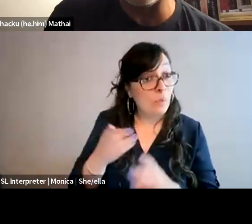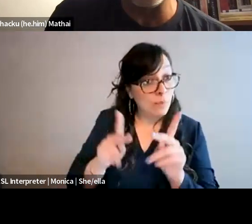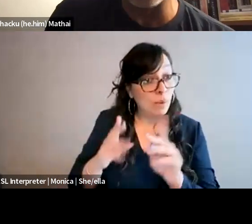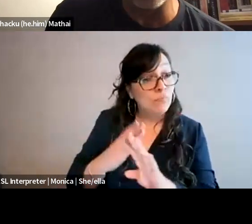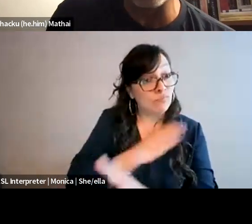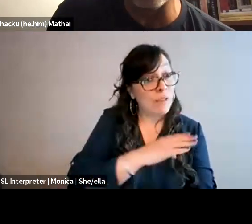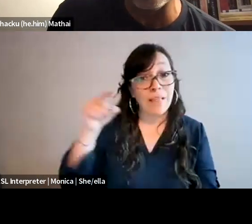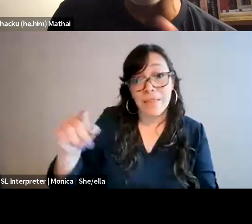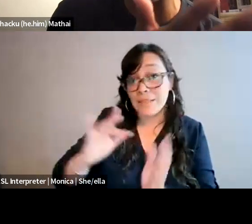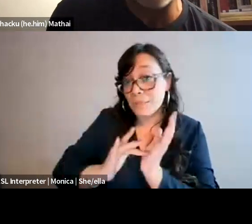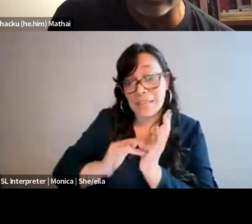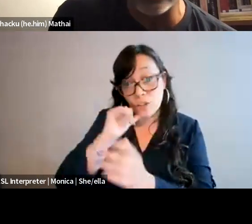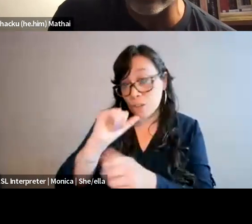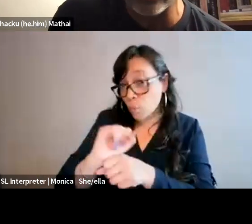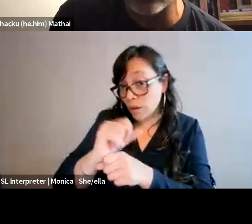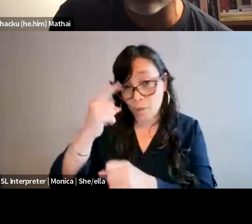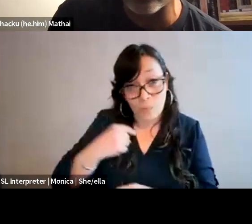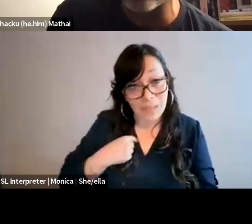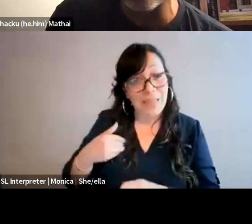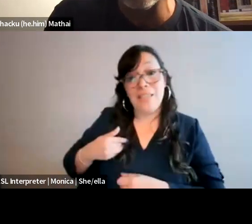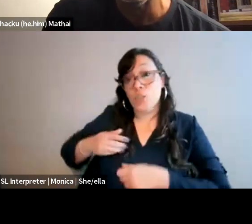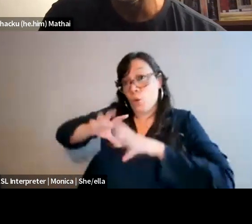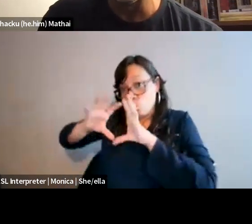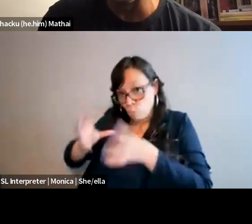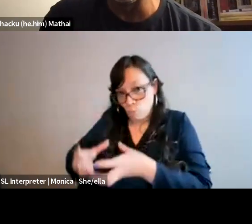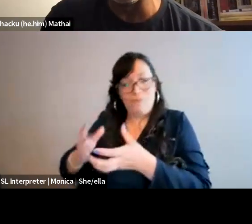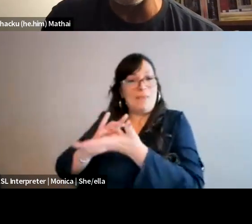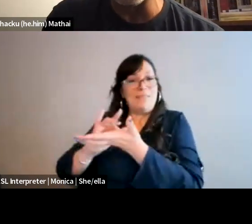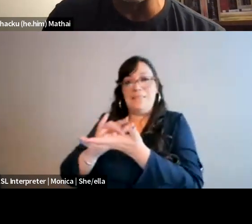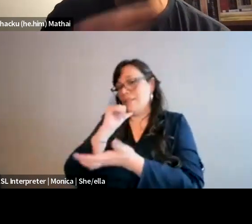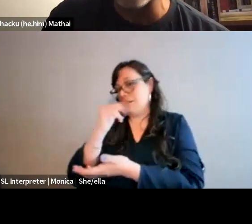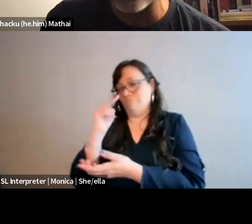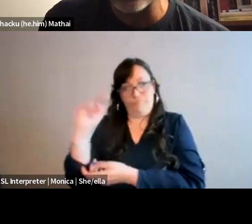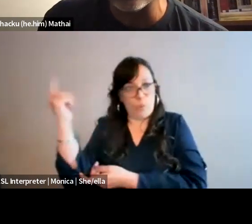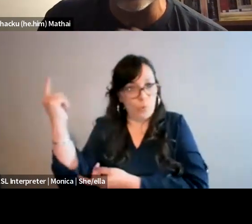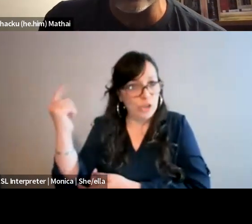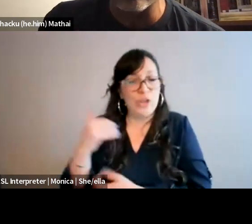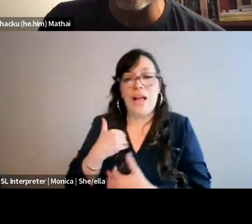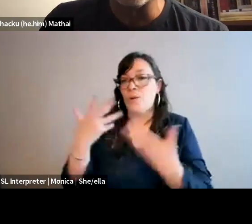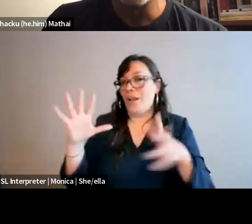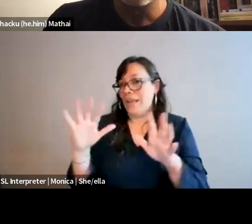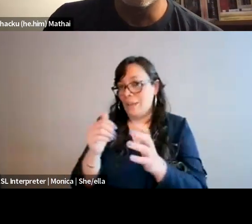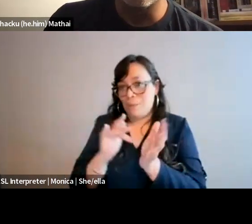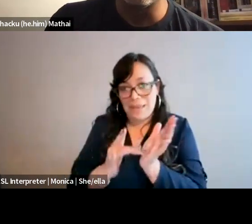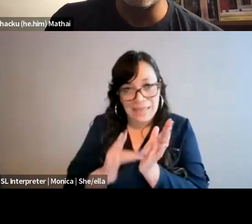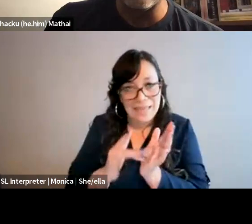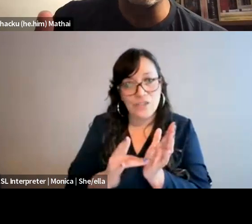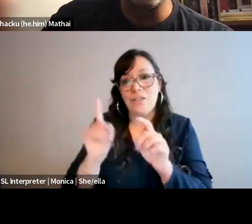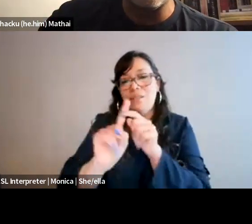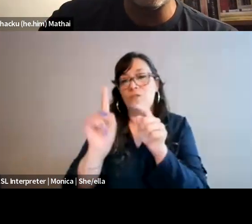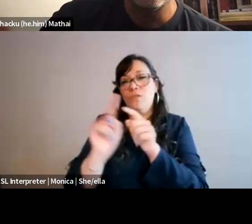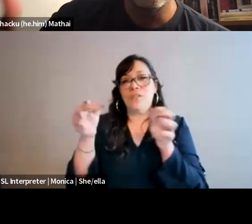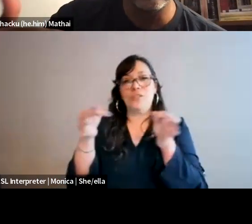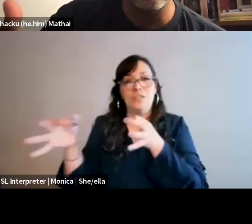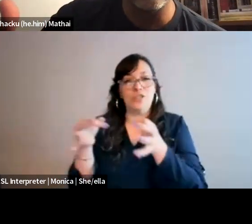this medication doesn't work for me, this class of medications don't work for me, this I don't want any medications, that kind of thing. And they